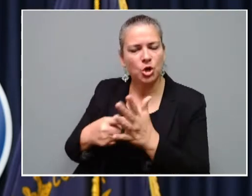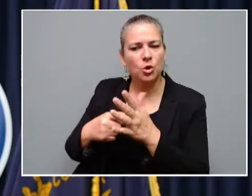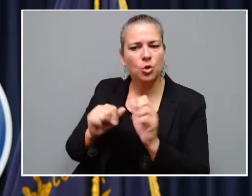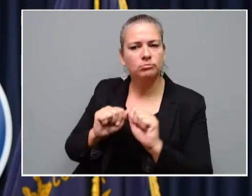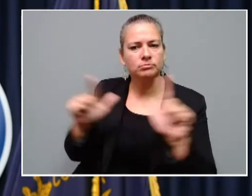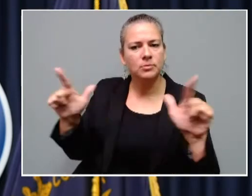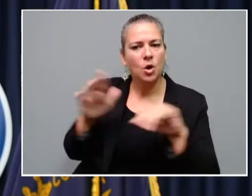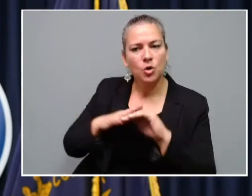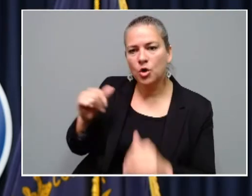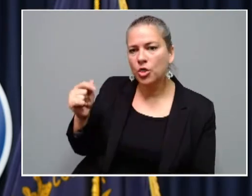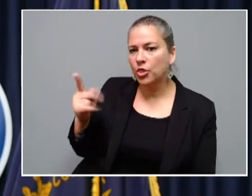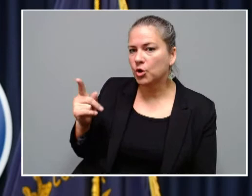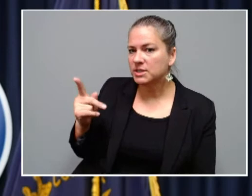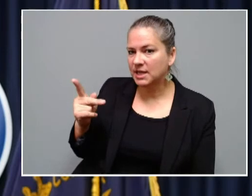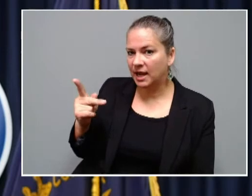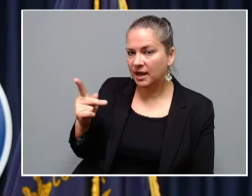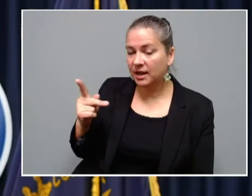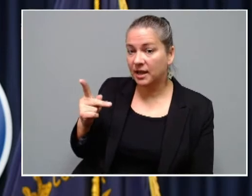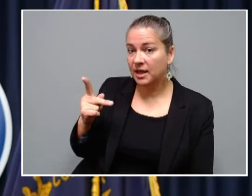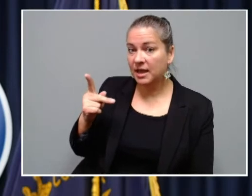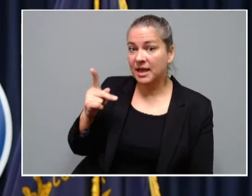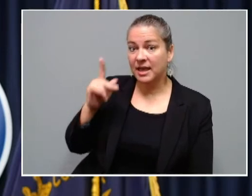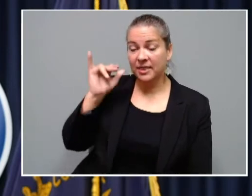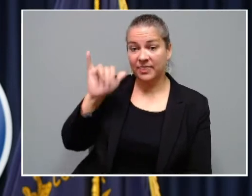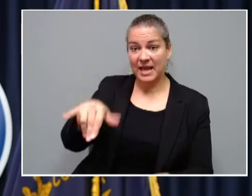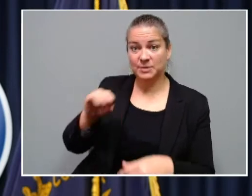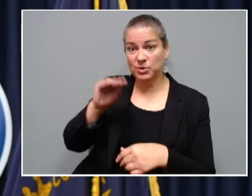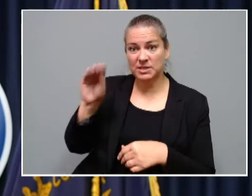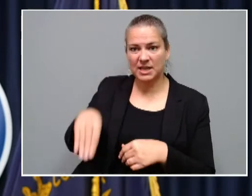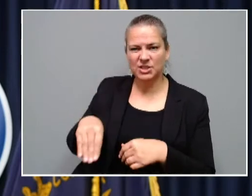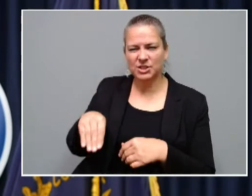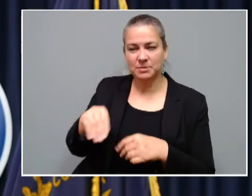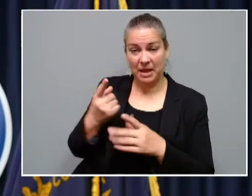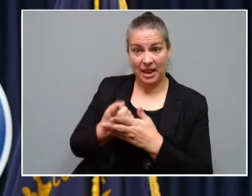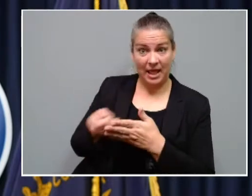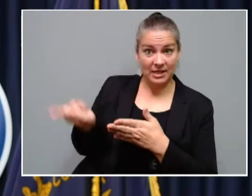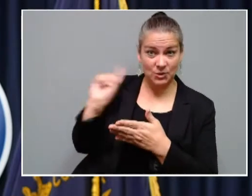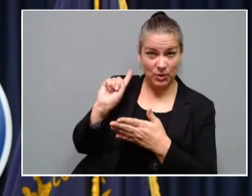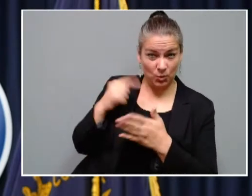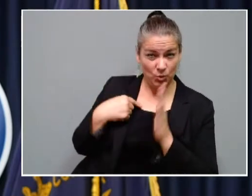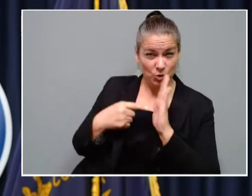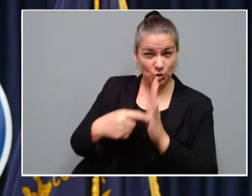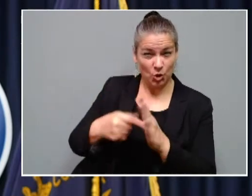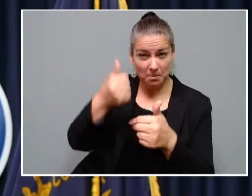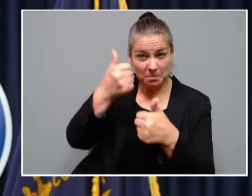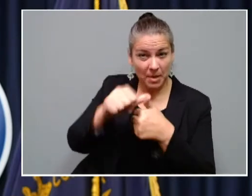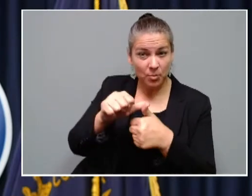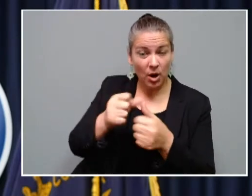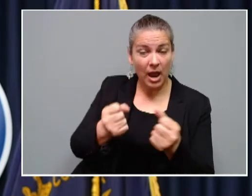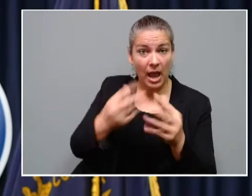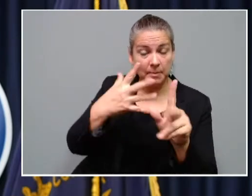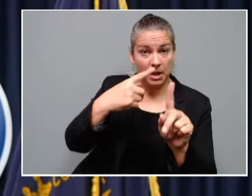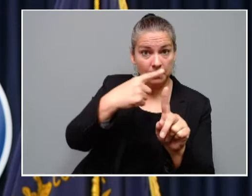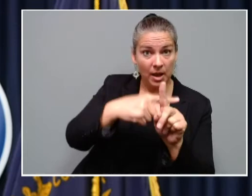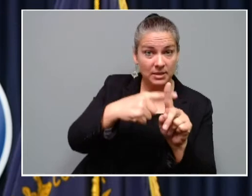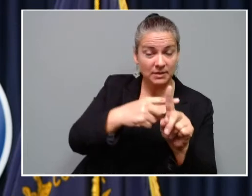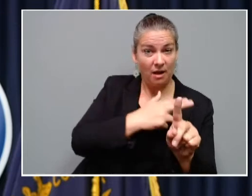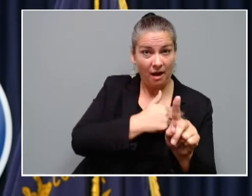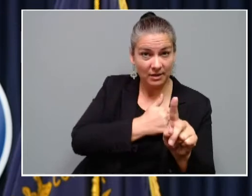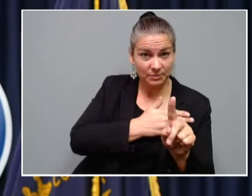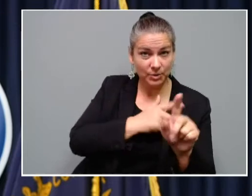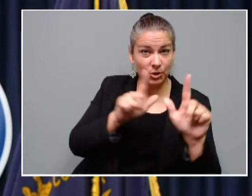The numbers haven't moved that much from last week when we show, remember, cases and hospitalizations and